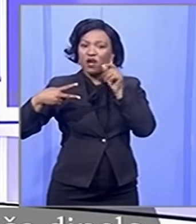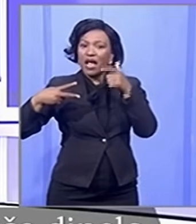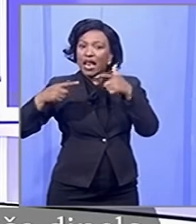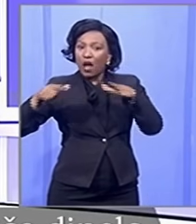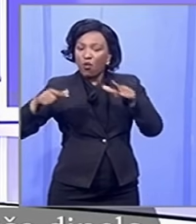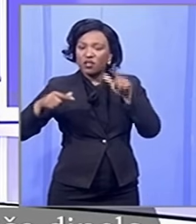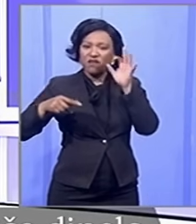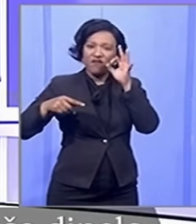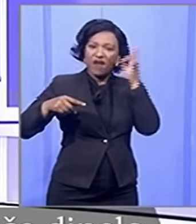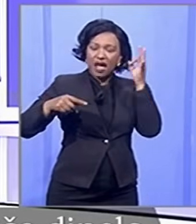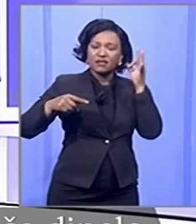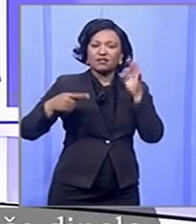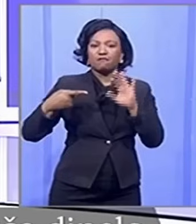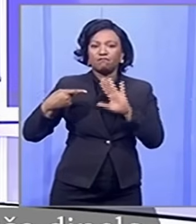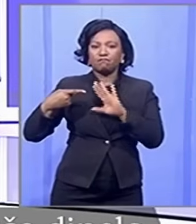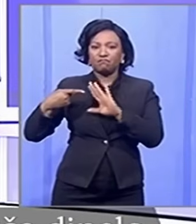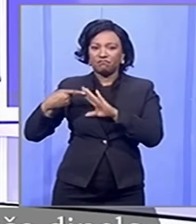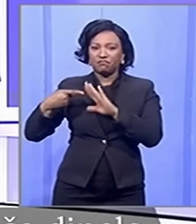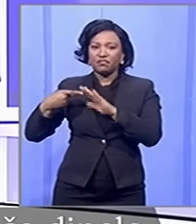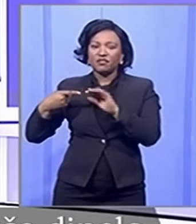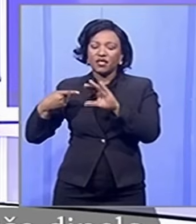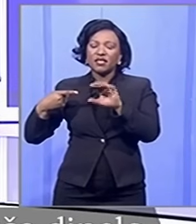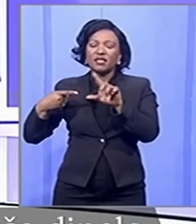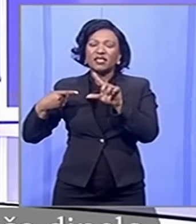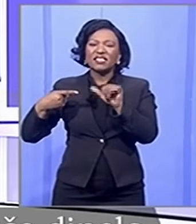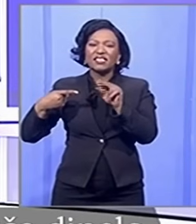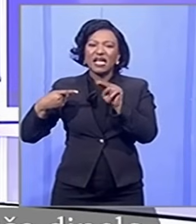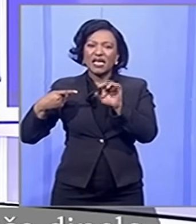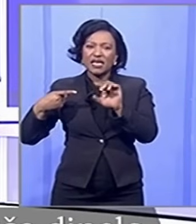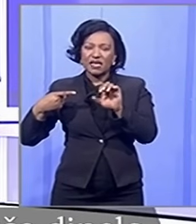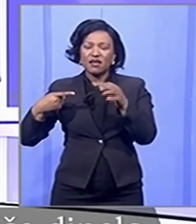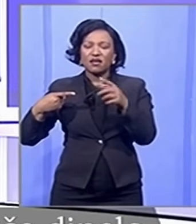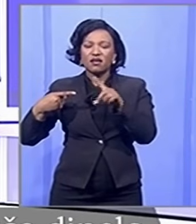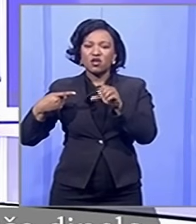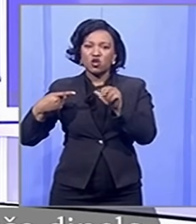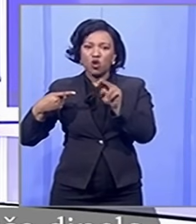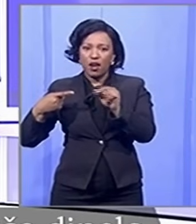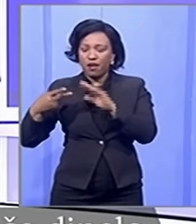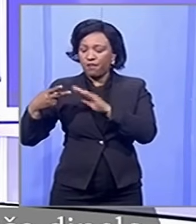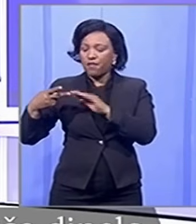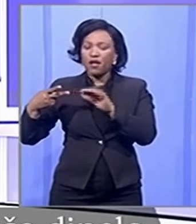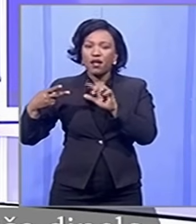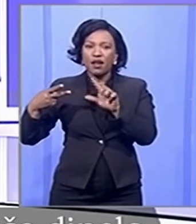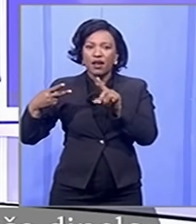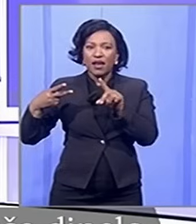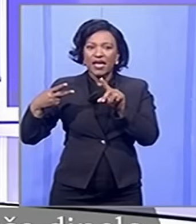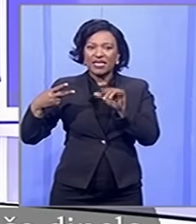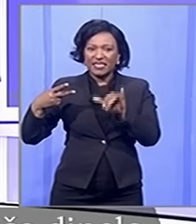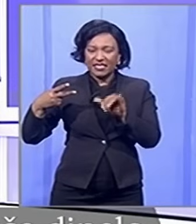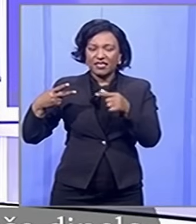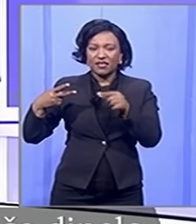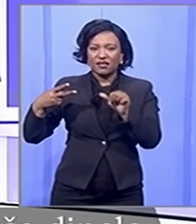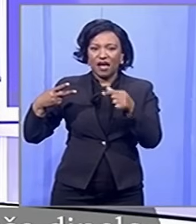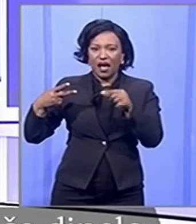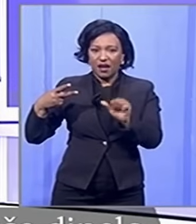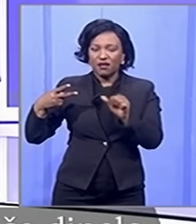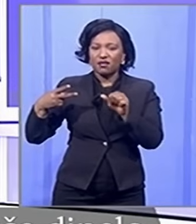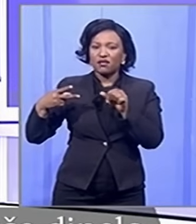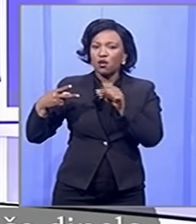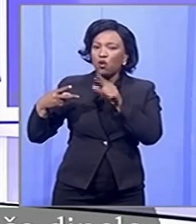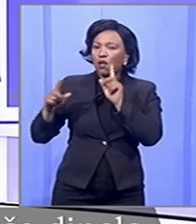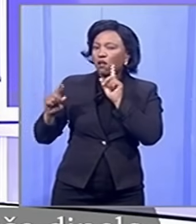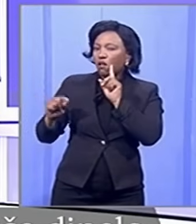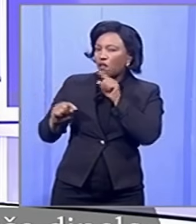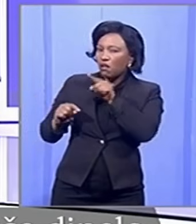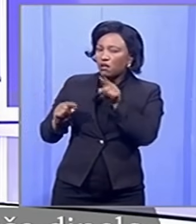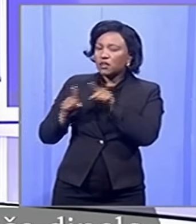Sefora. Gare ga bona go akaretšwa Celine Dion le Lady Gaga. Re lebelela se le dikanegelo tše dingwe